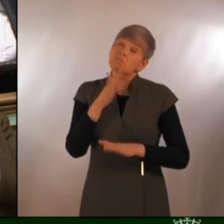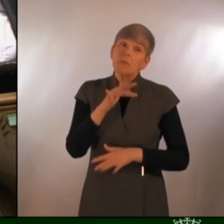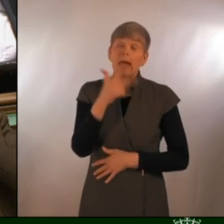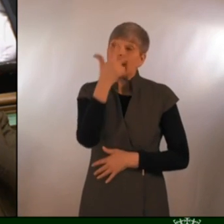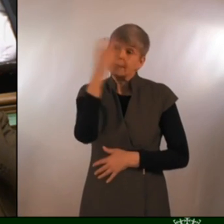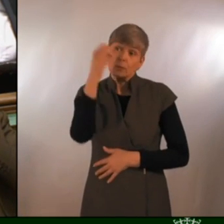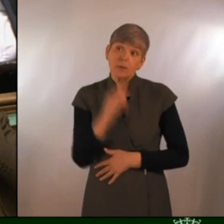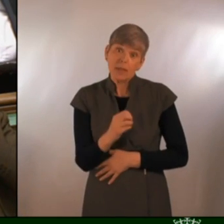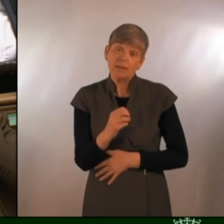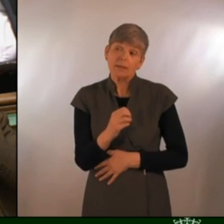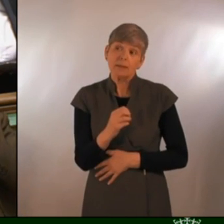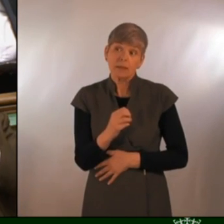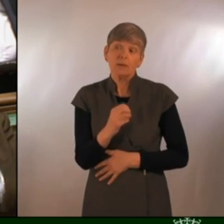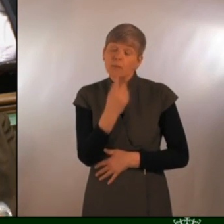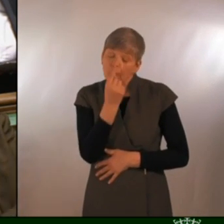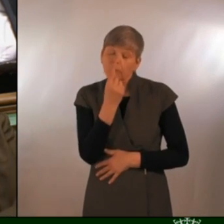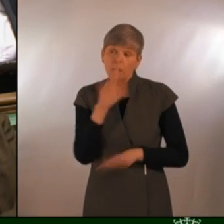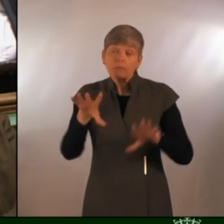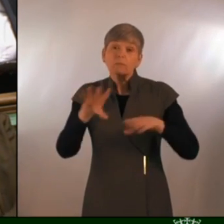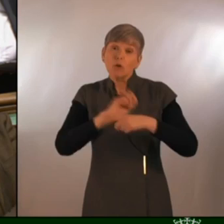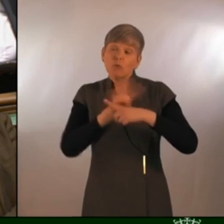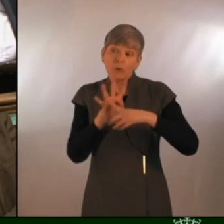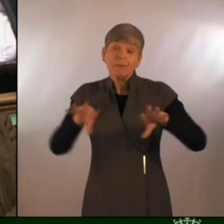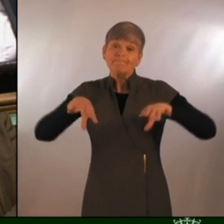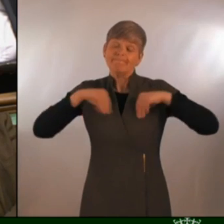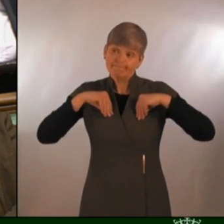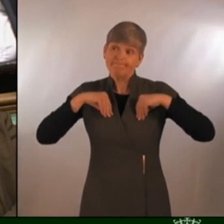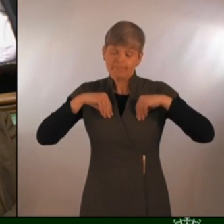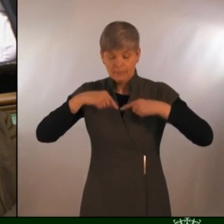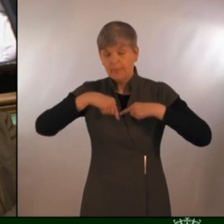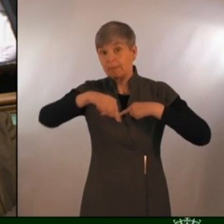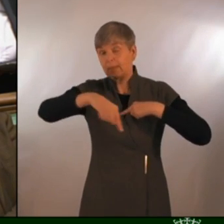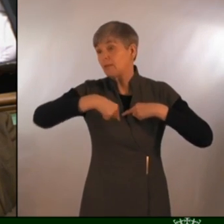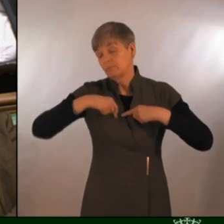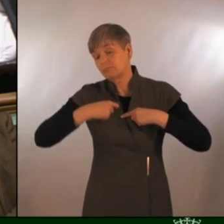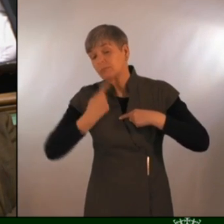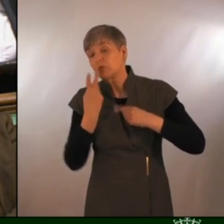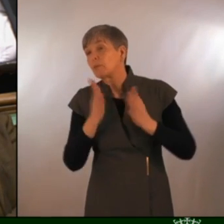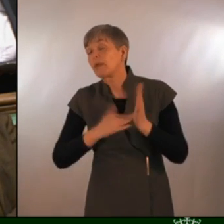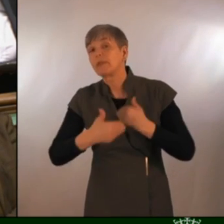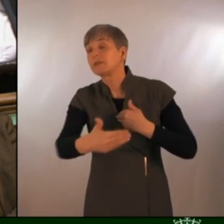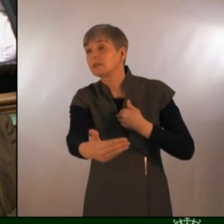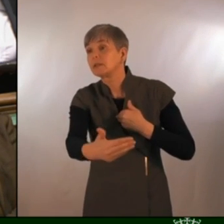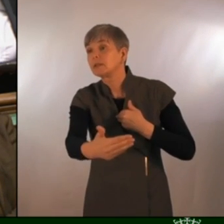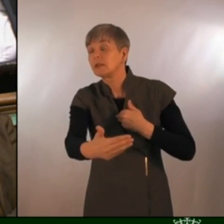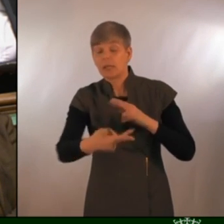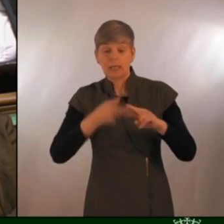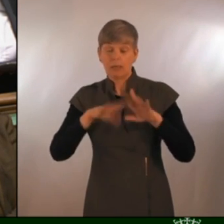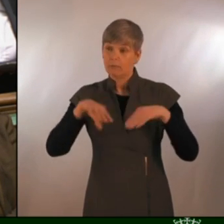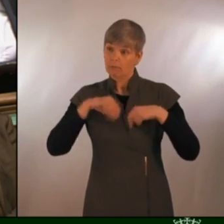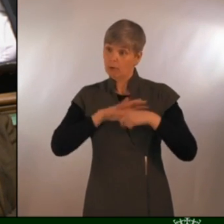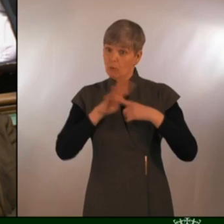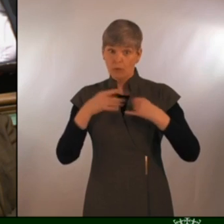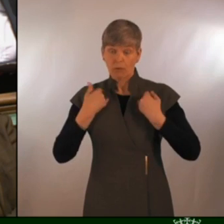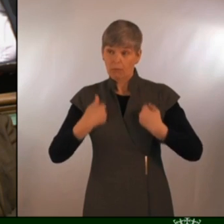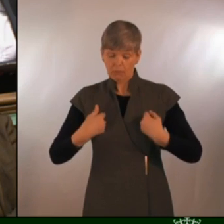infection in the weeks and months ahead. Many of them will be forced to rely on statutory sick pay. If the Prime Minister is